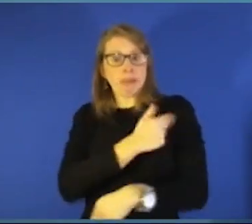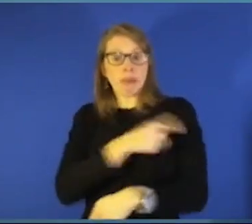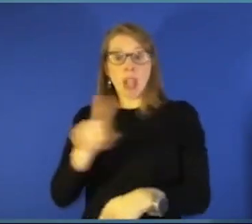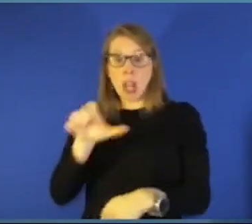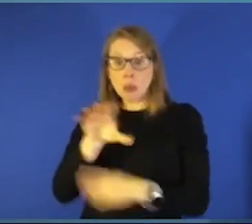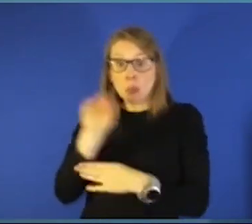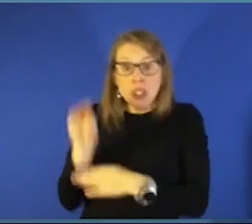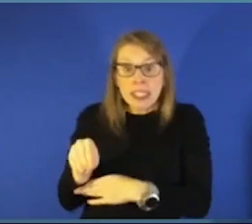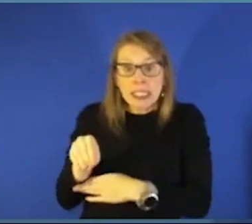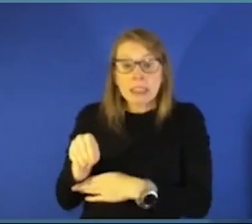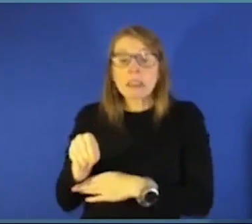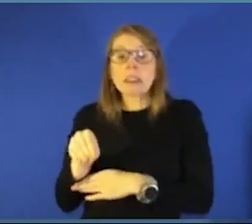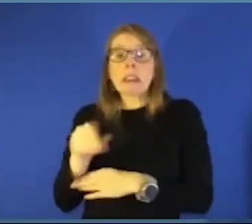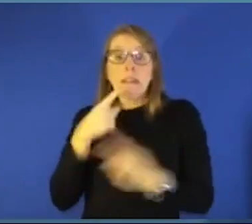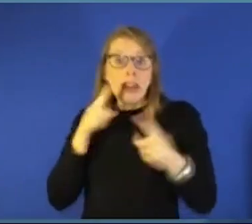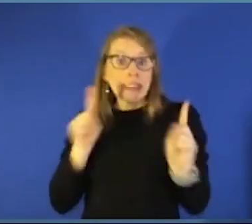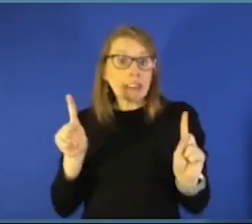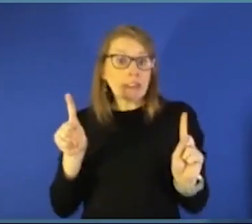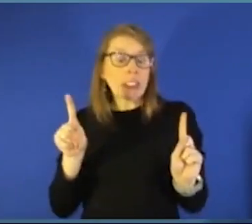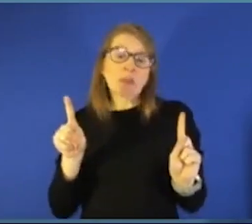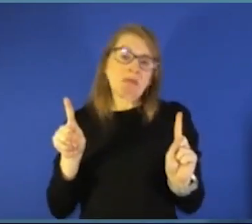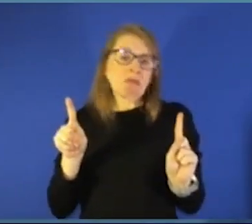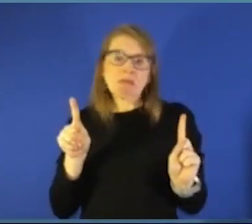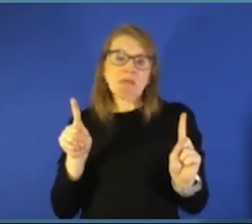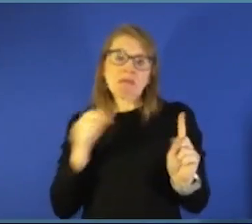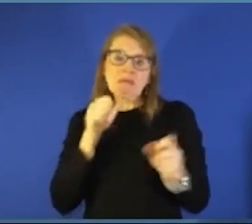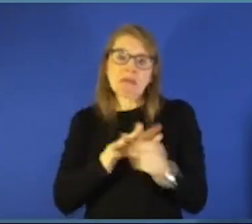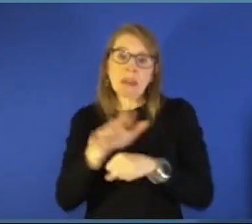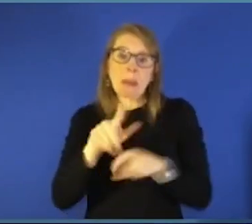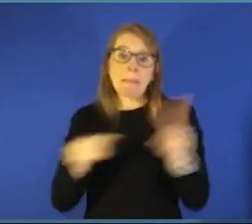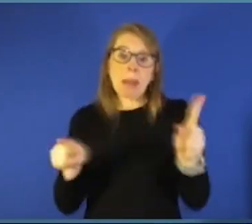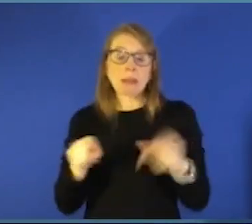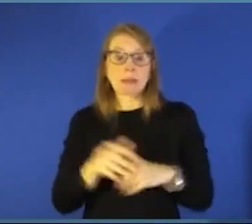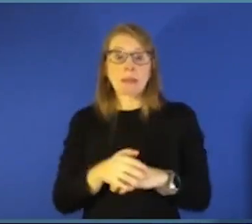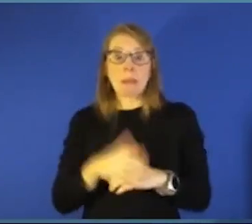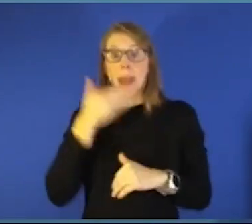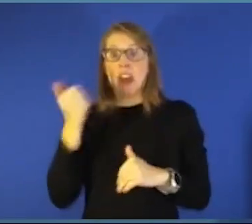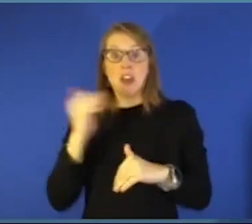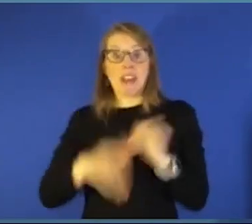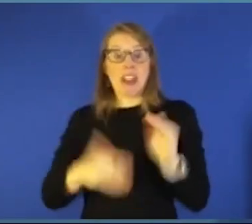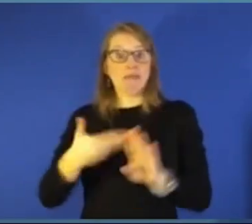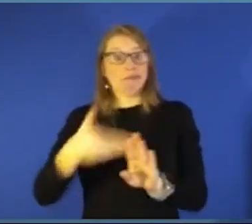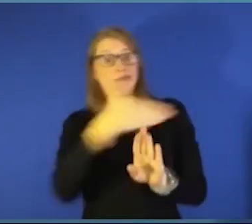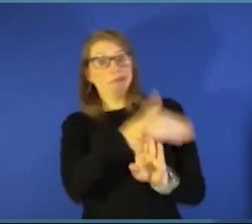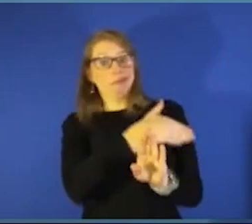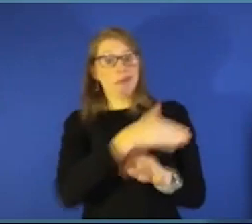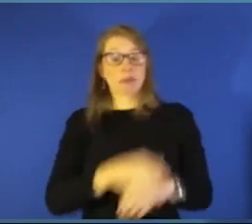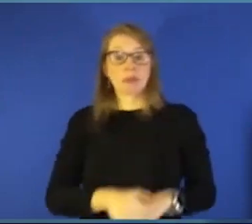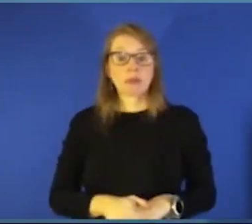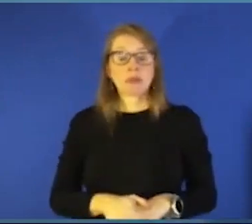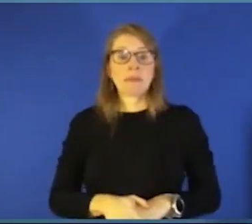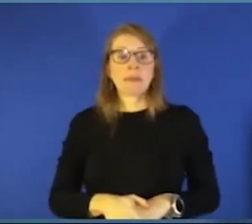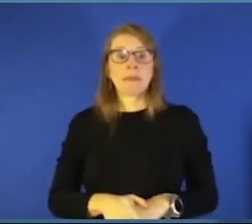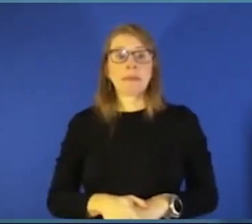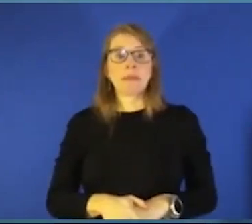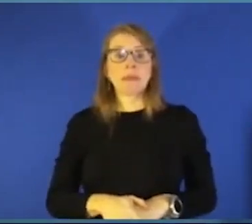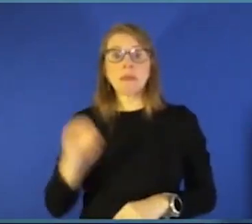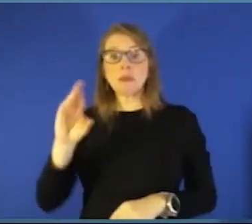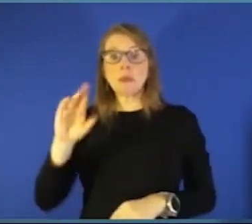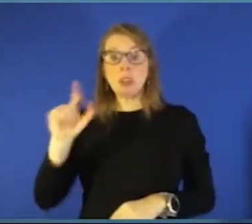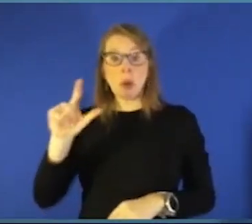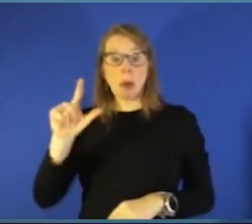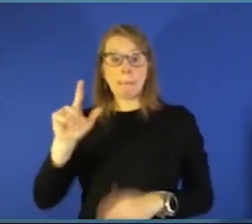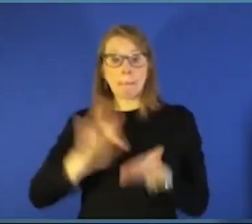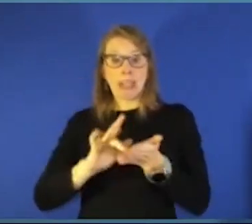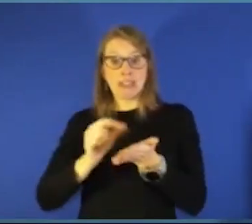100% effective? Not completely, but they are far better than anything we have. We have a oral medication that